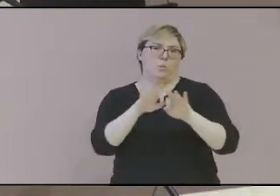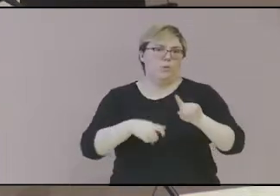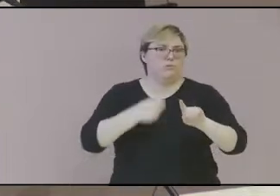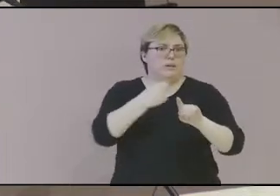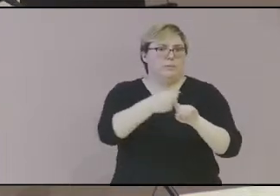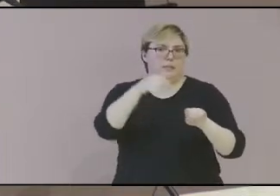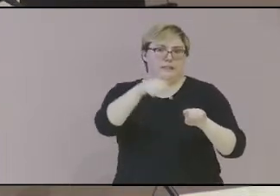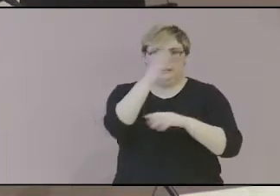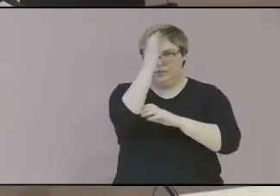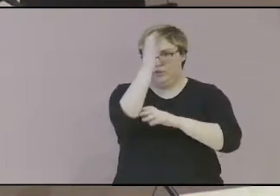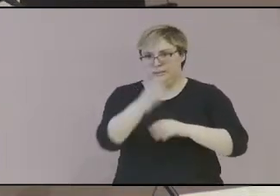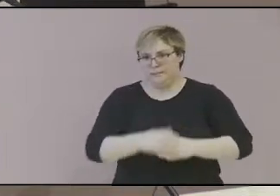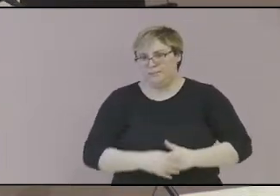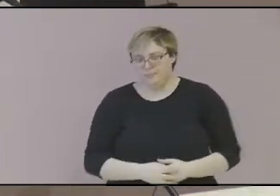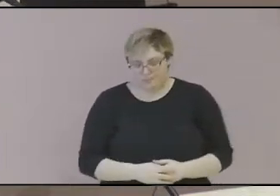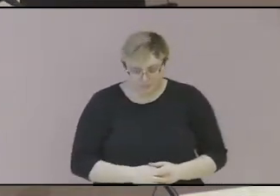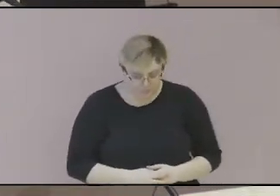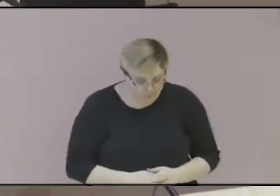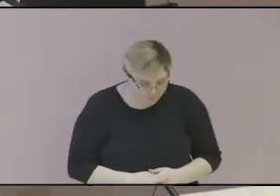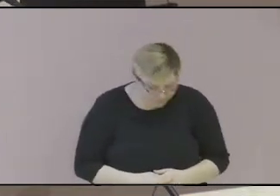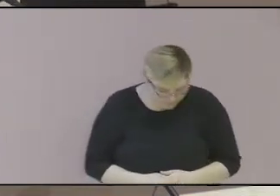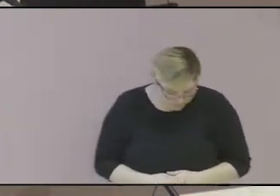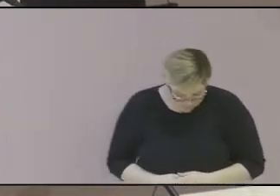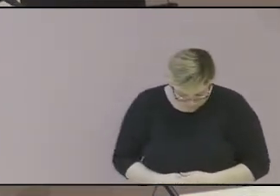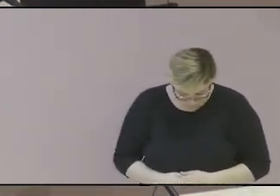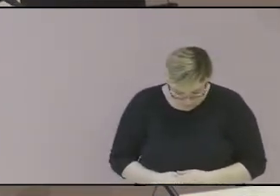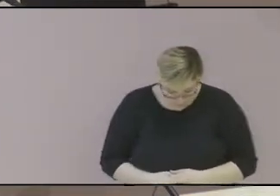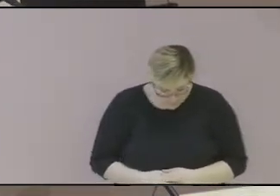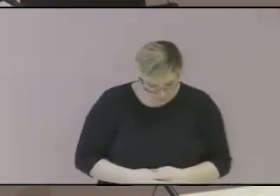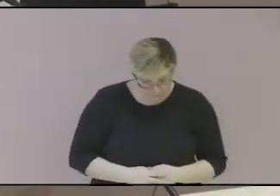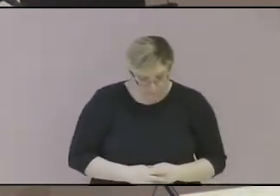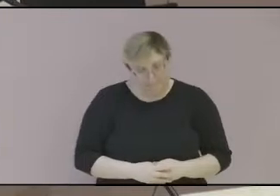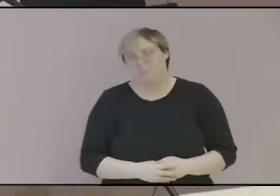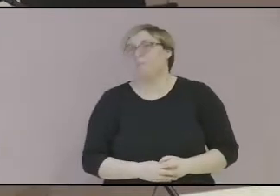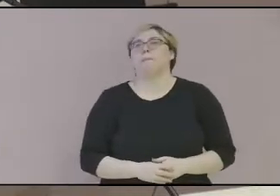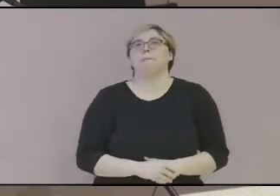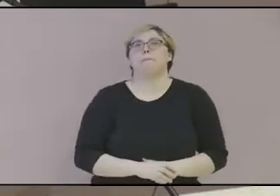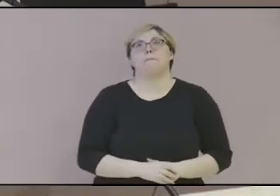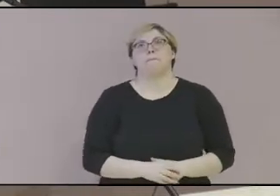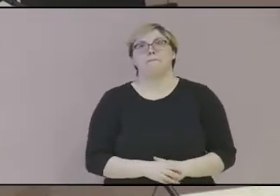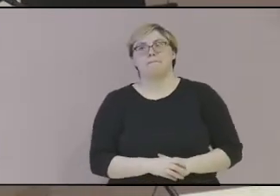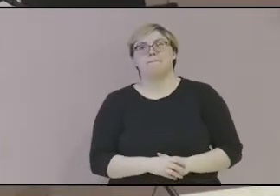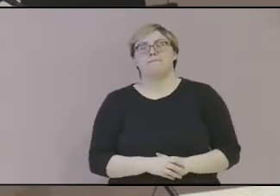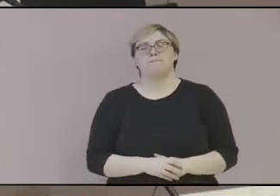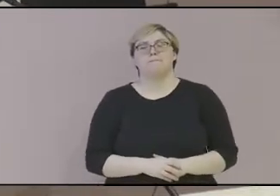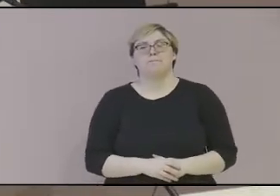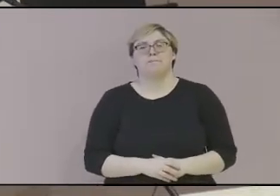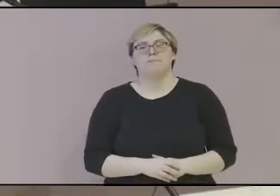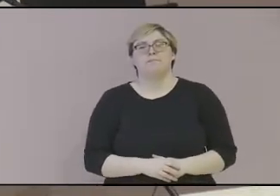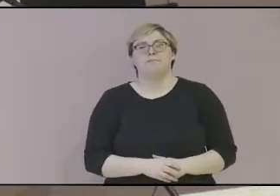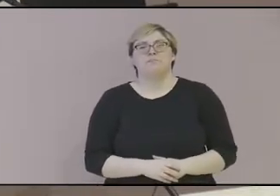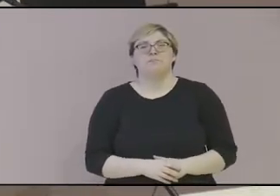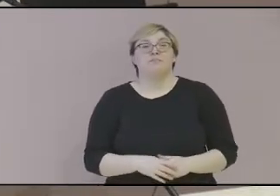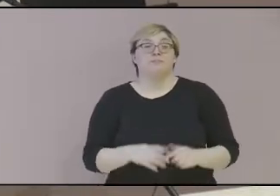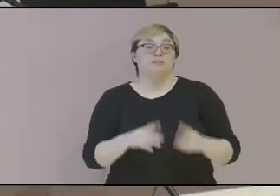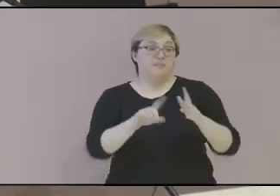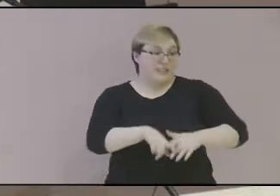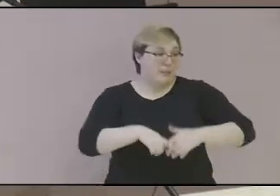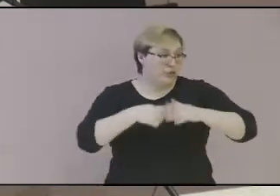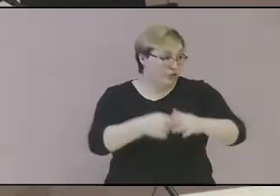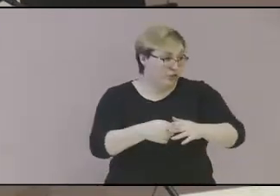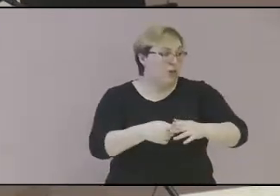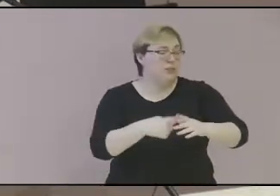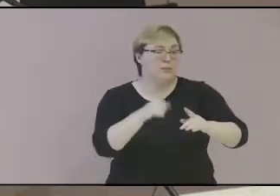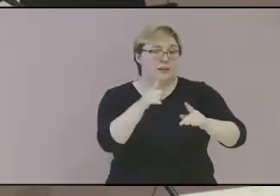this concept in my conclusion. So let me start by taking you back to spring 2020.